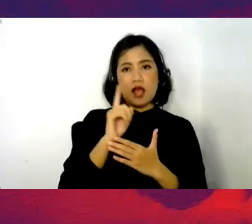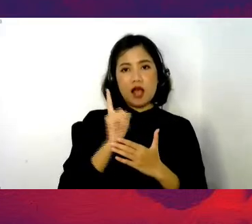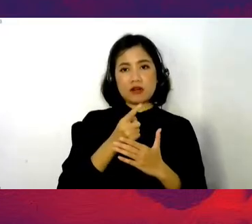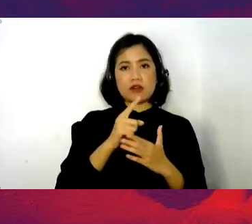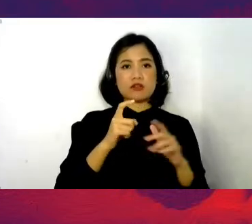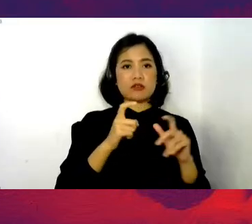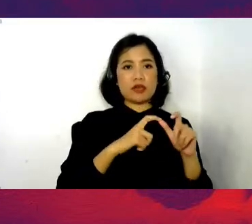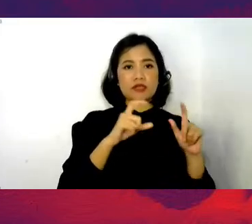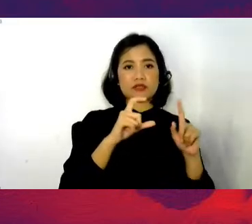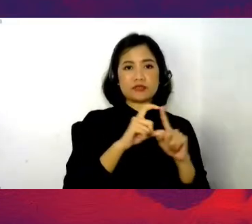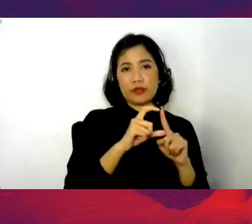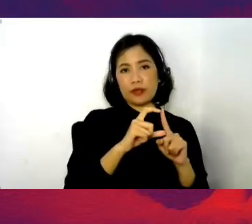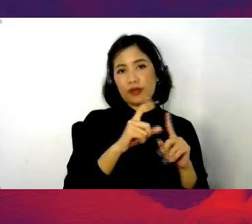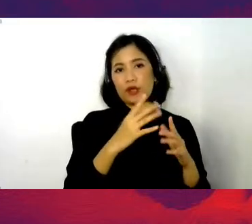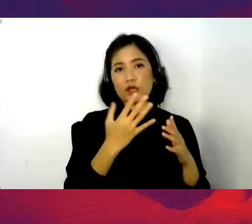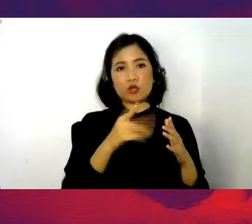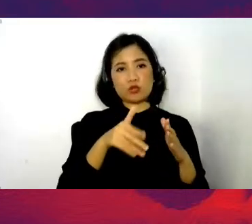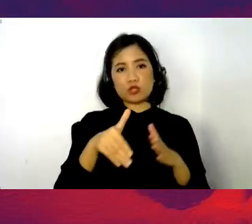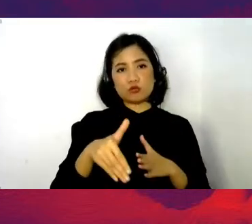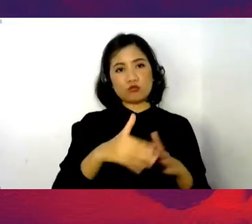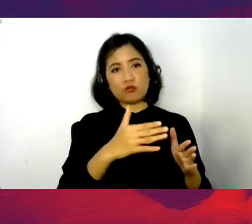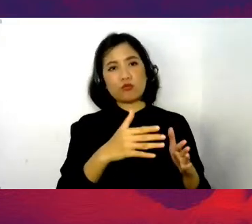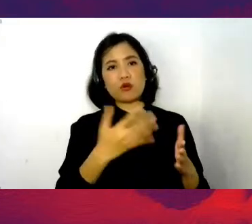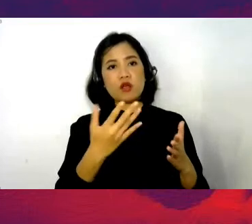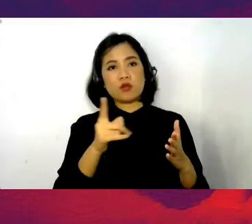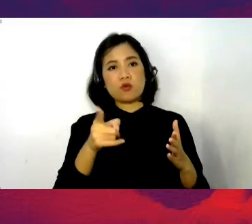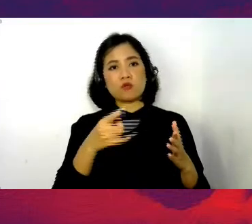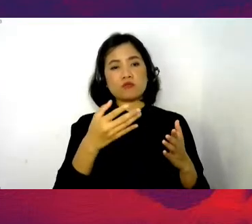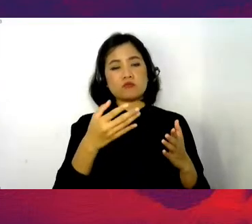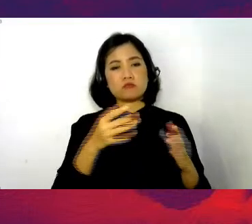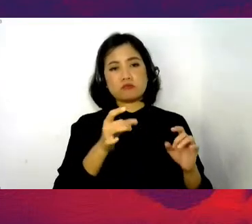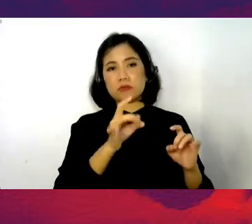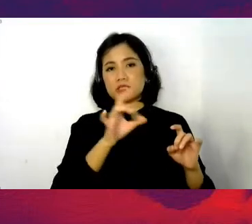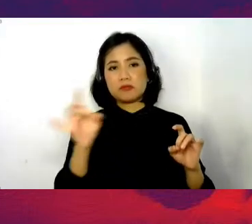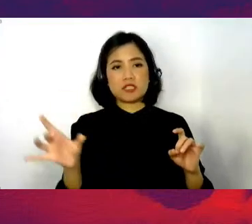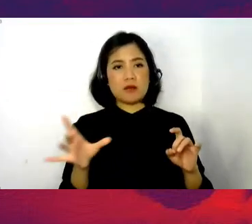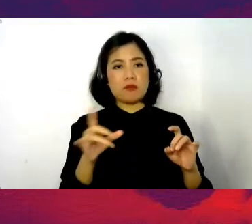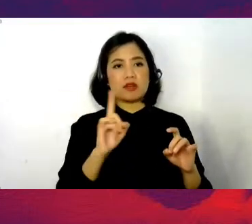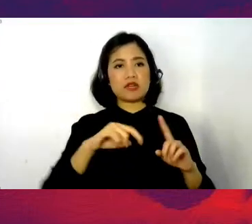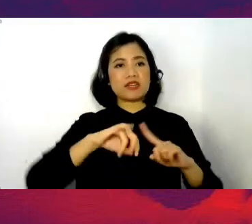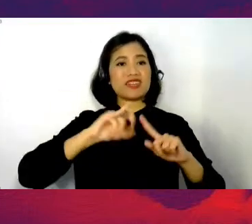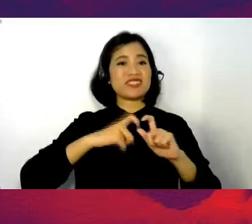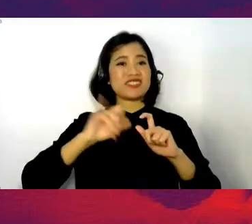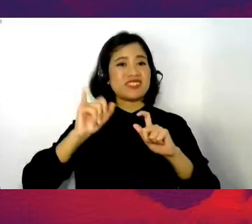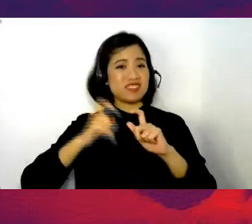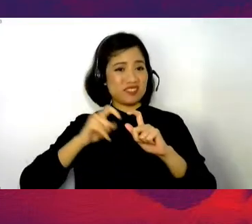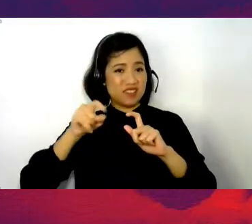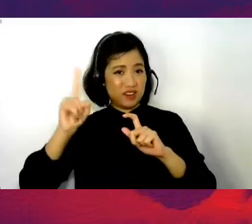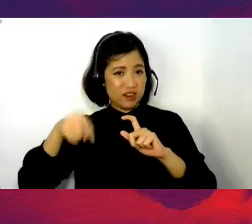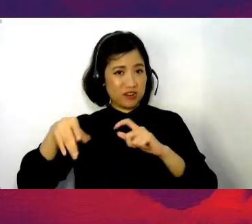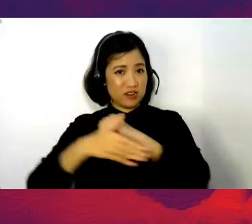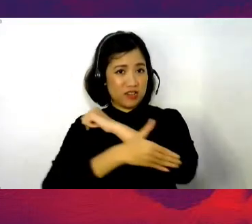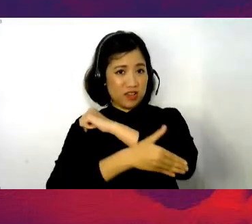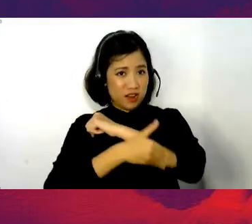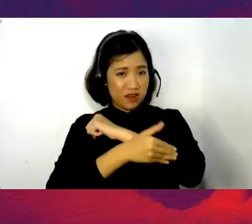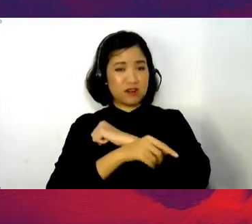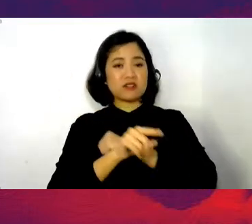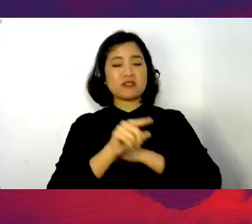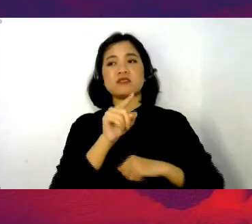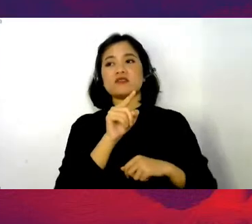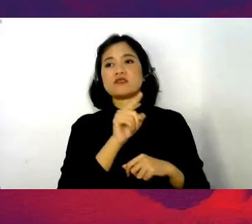lunchtime. Let's say if we talk about education, just, measuring enrollment doesn't seem to be right at the present